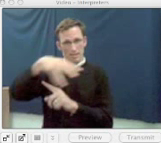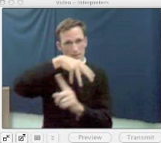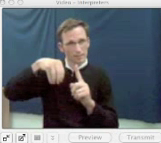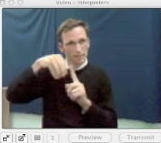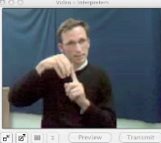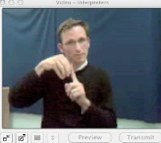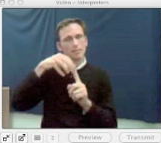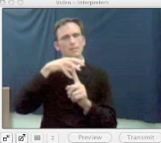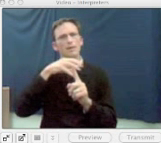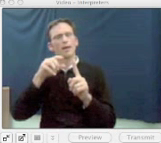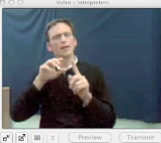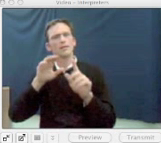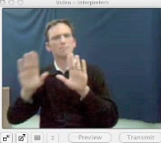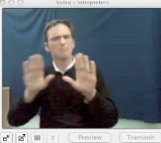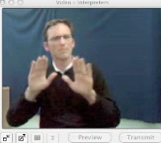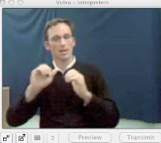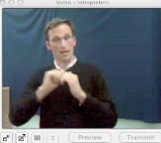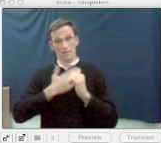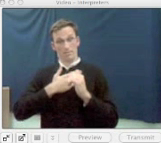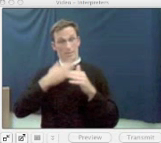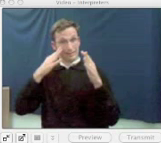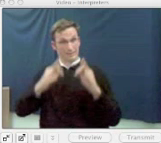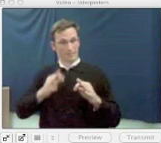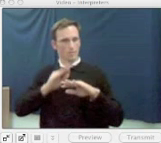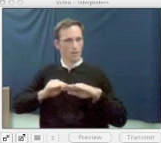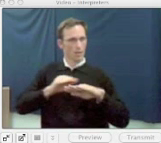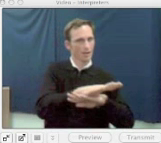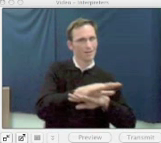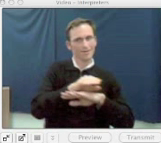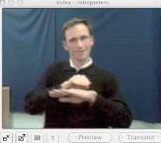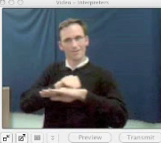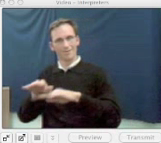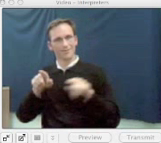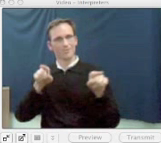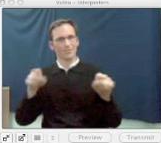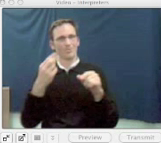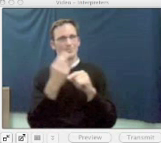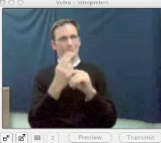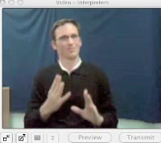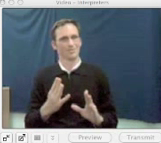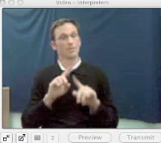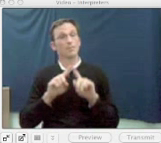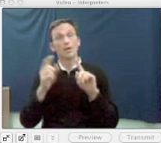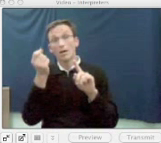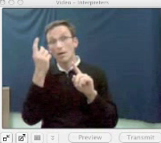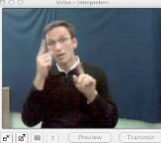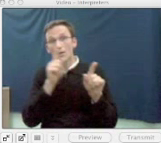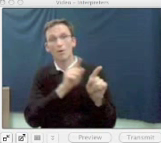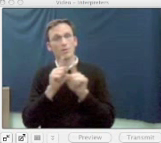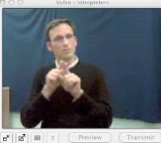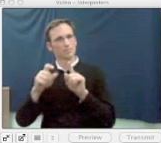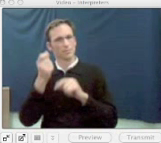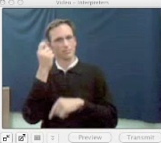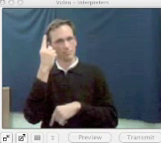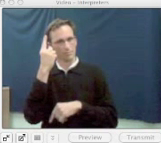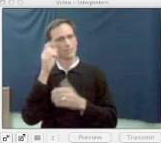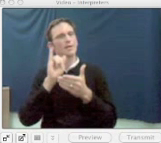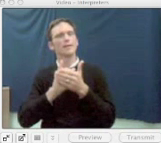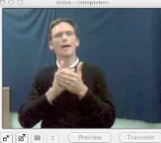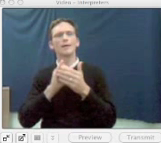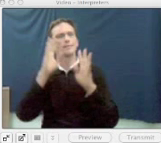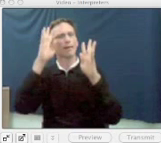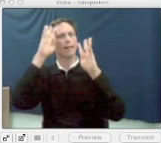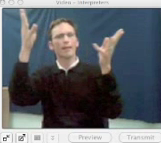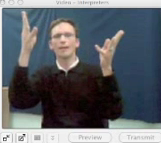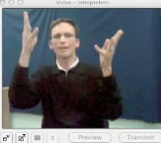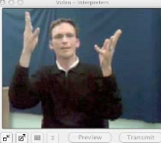interaction of our decisions with our consumers, but we have to understand that it's also an artificial construct